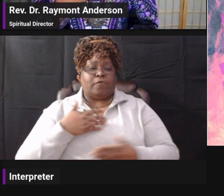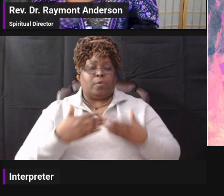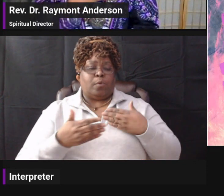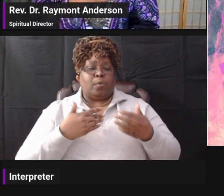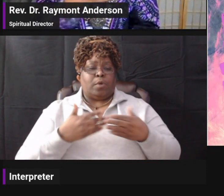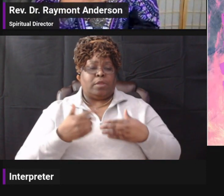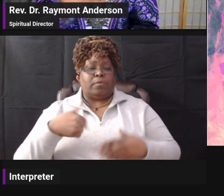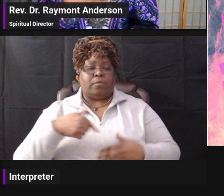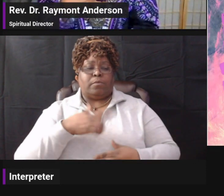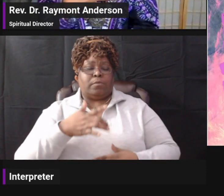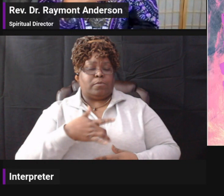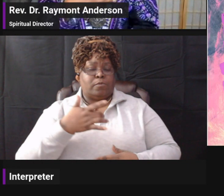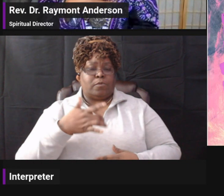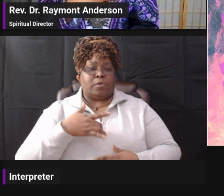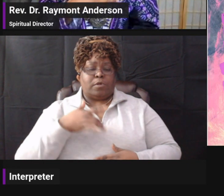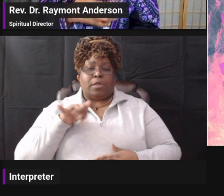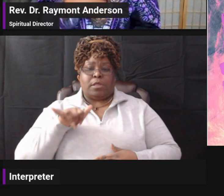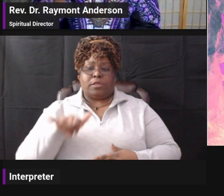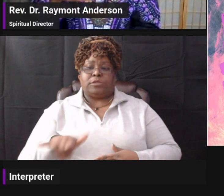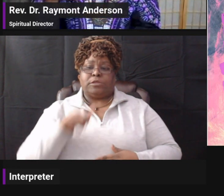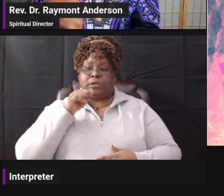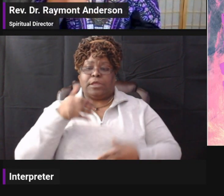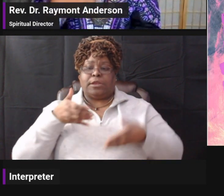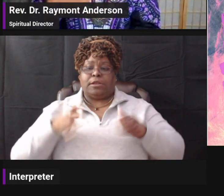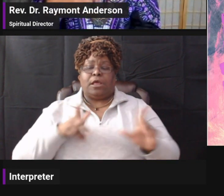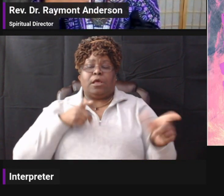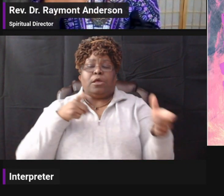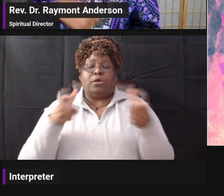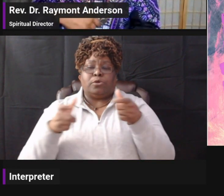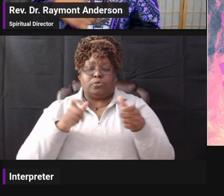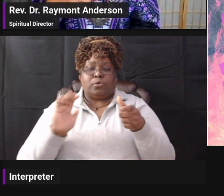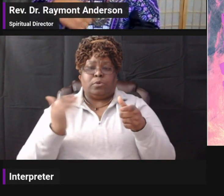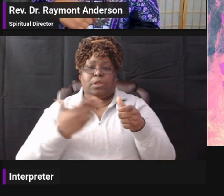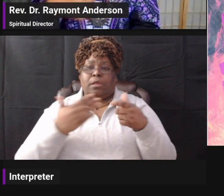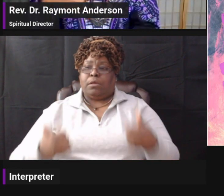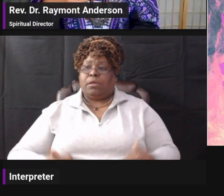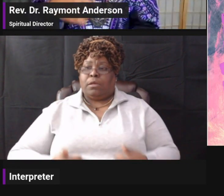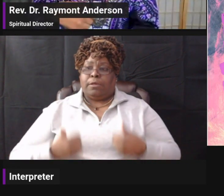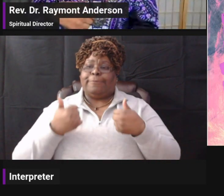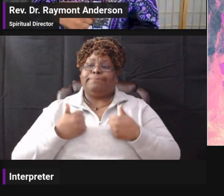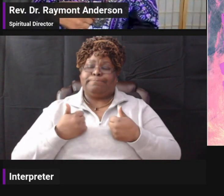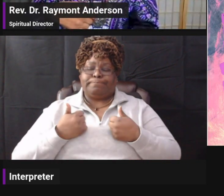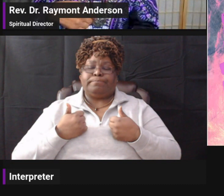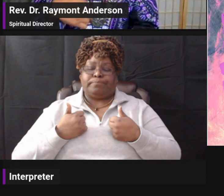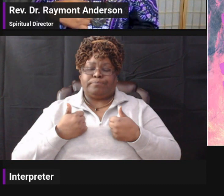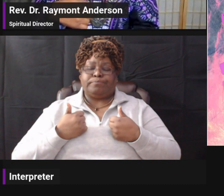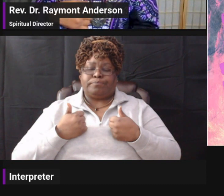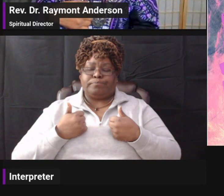We can feel whatever that is that we feel and still not let the fear dictate or